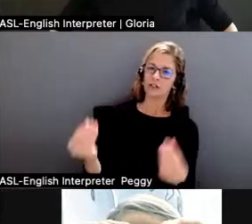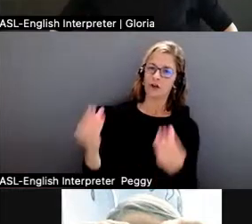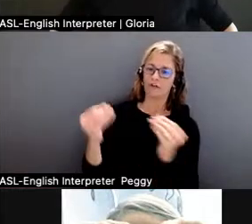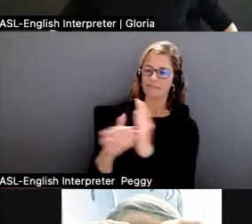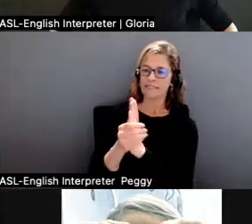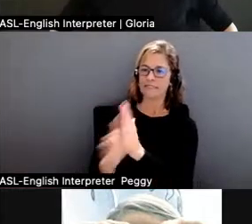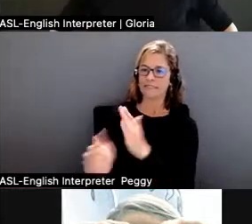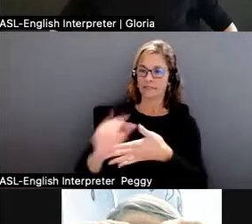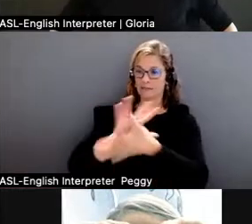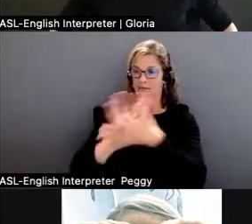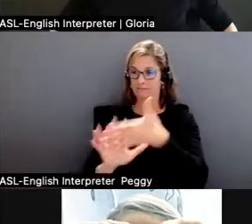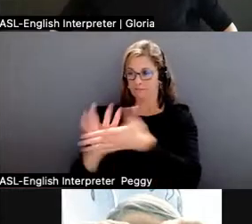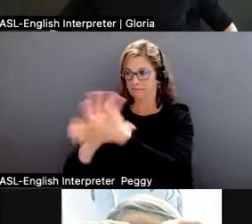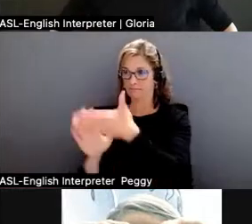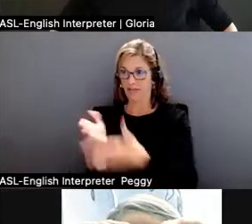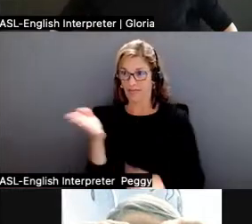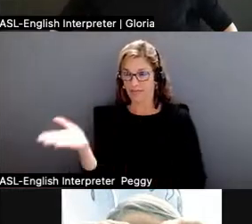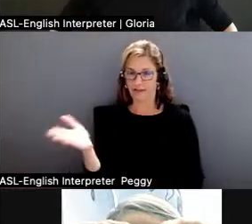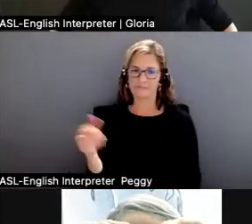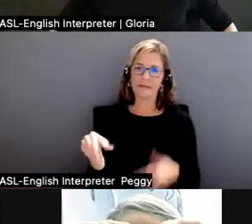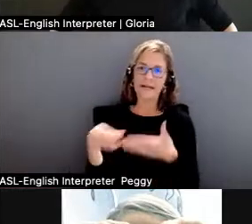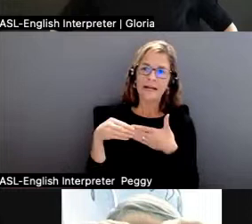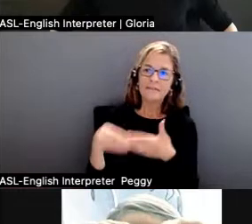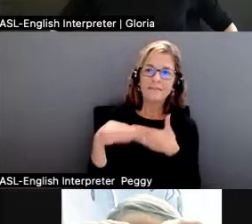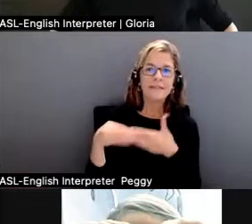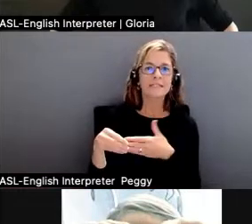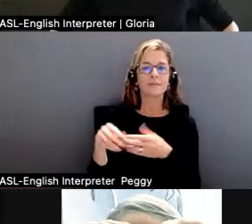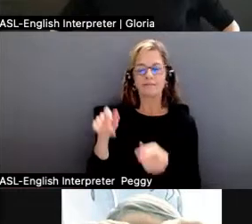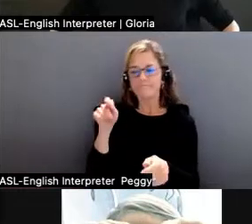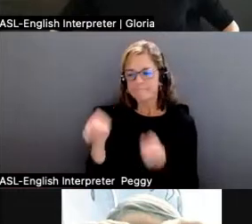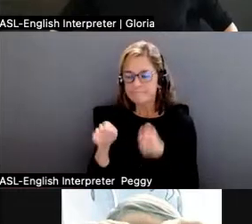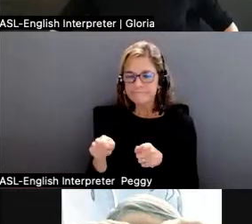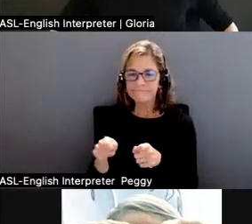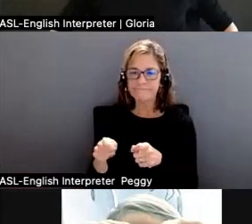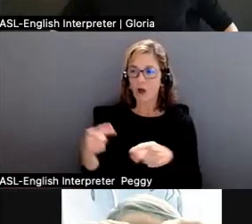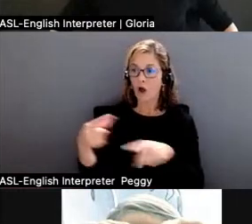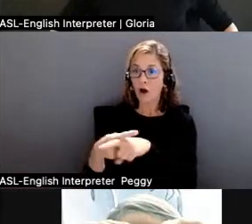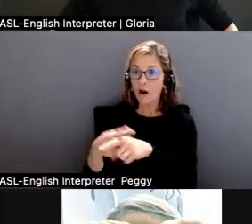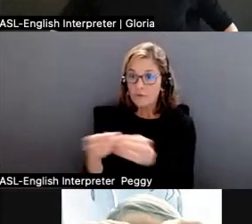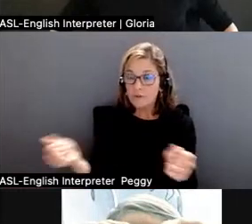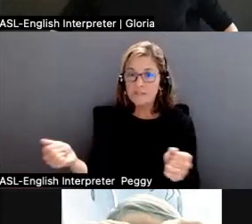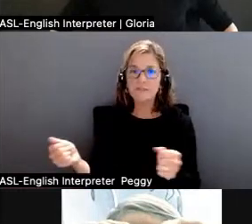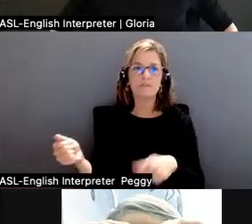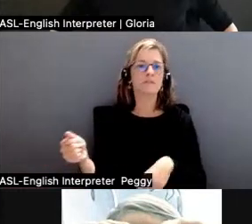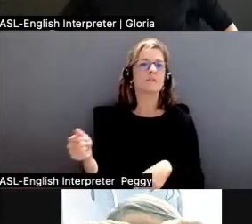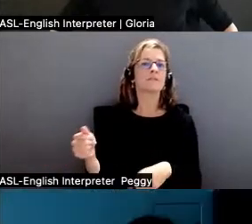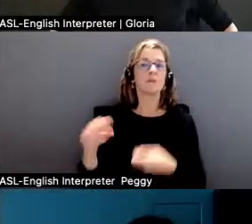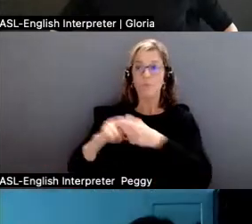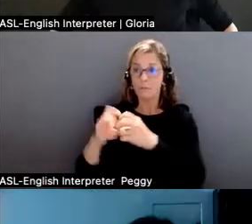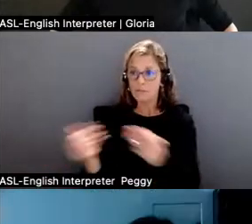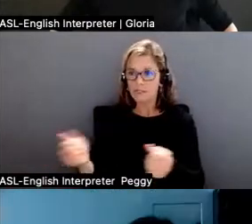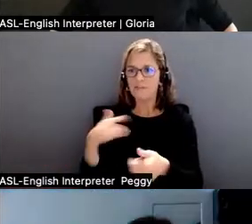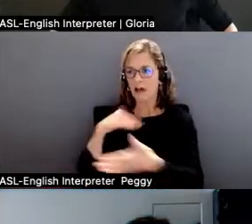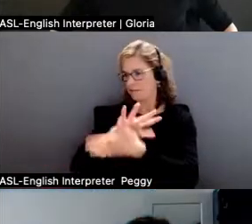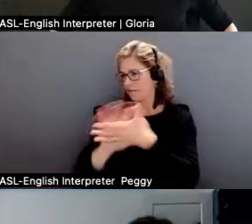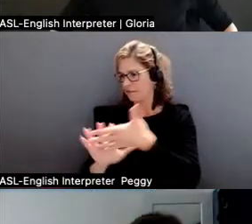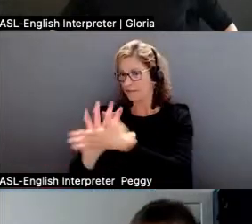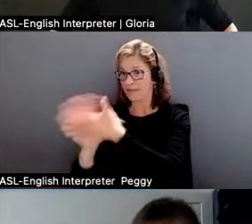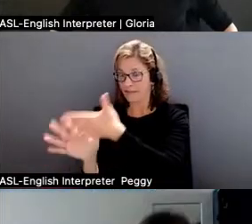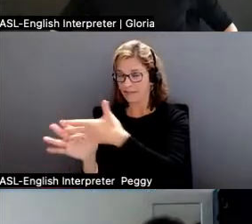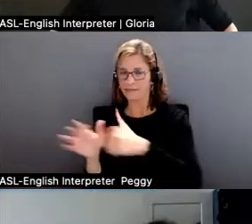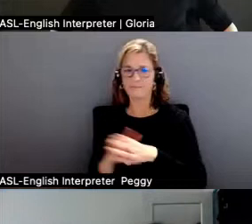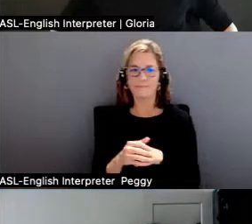and adaptability to problem solving and conflict resolution. At the end of our teamwork module,